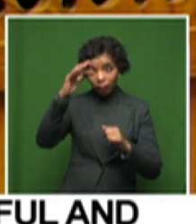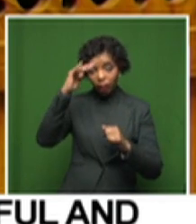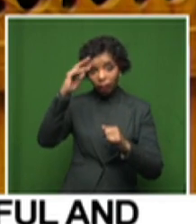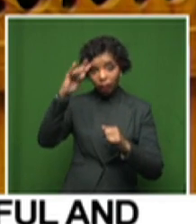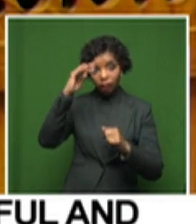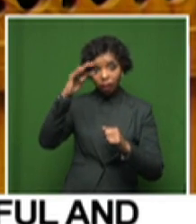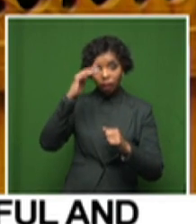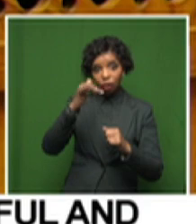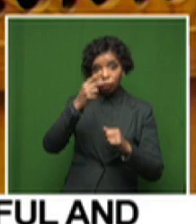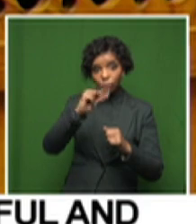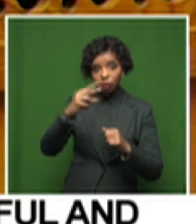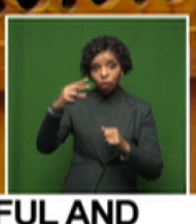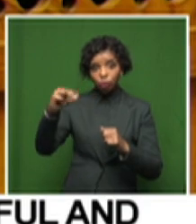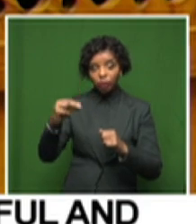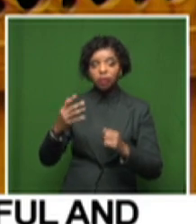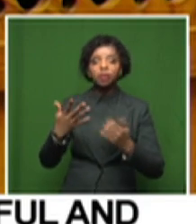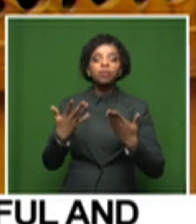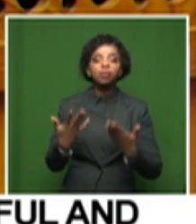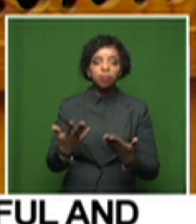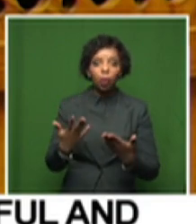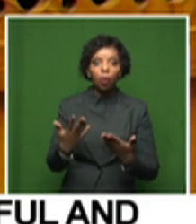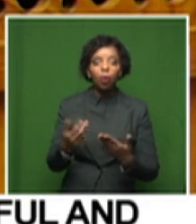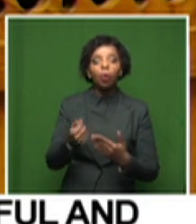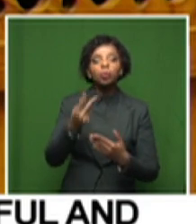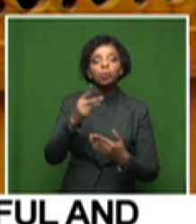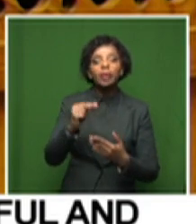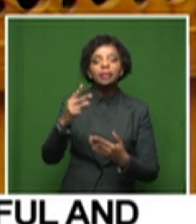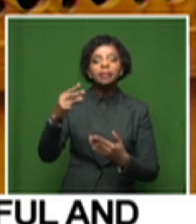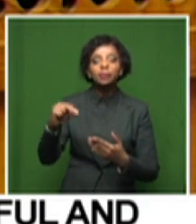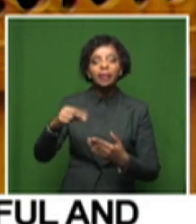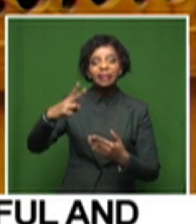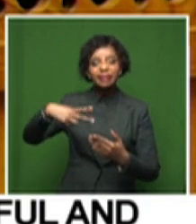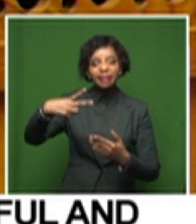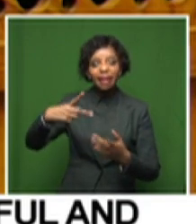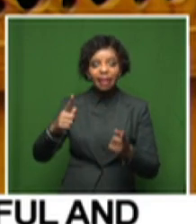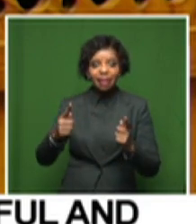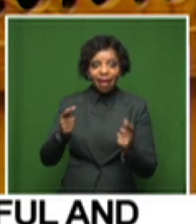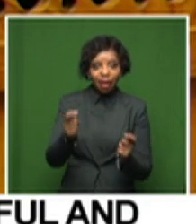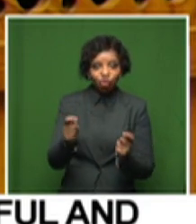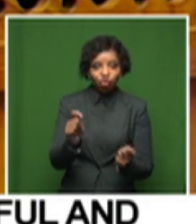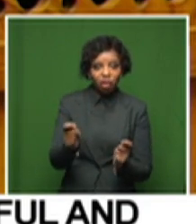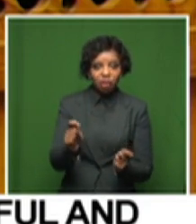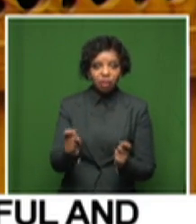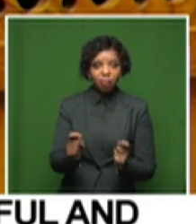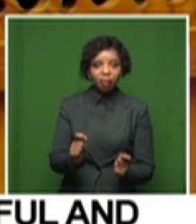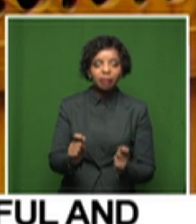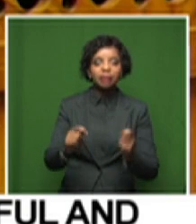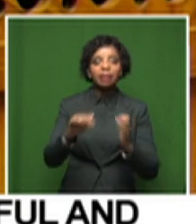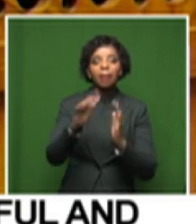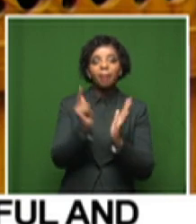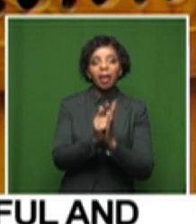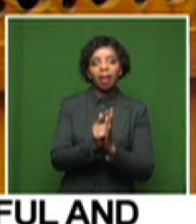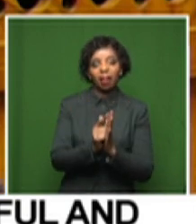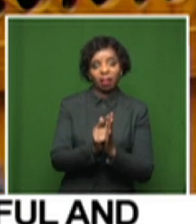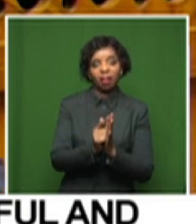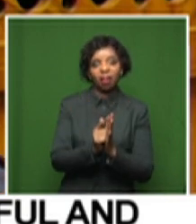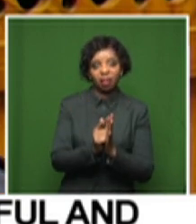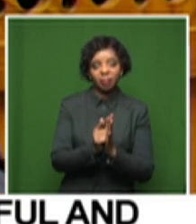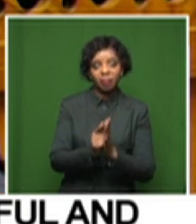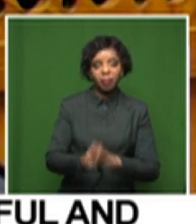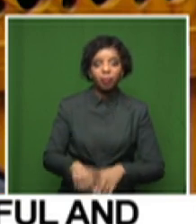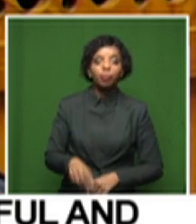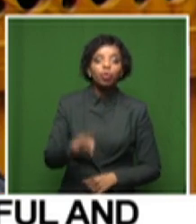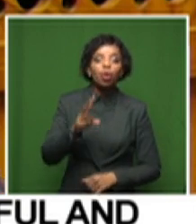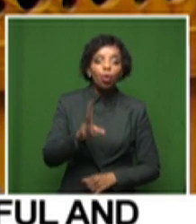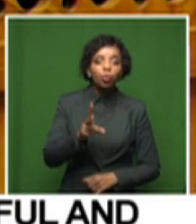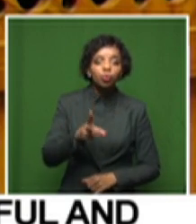Revenue Second Amendment Bill and the 2020 Second Adjustments Appropriation Bill. We would also like to